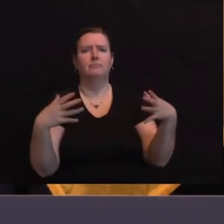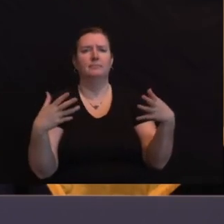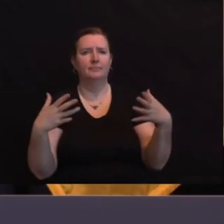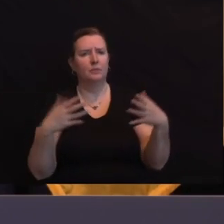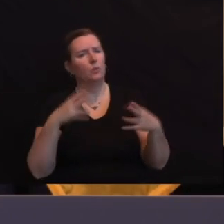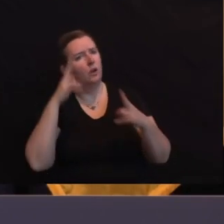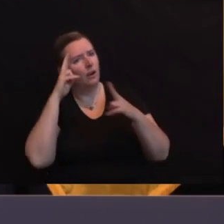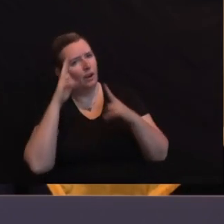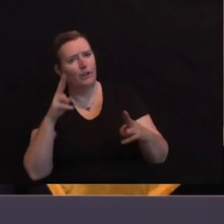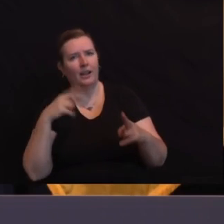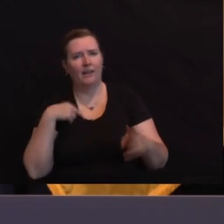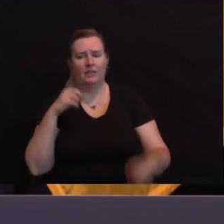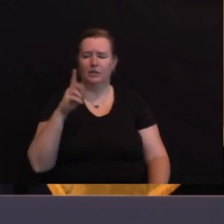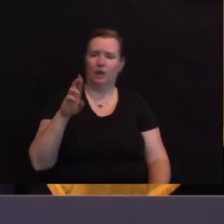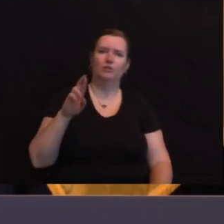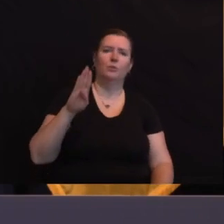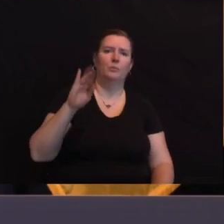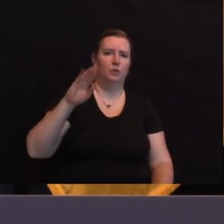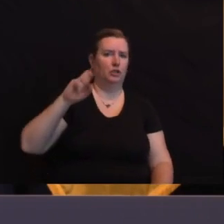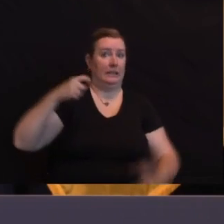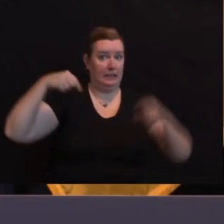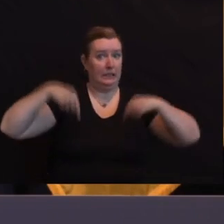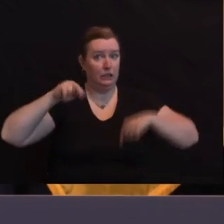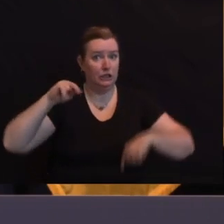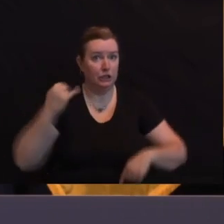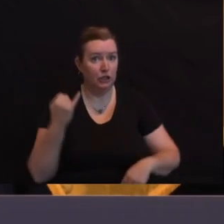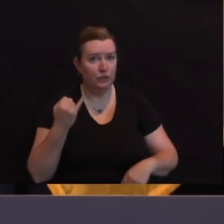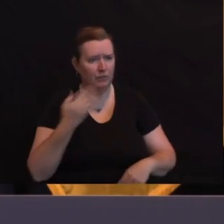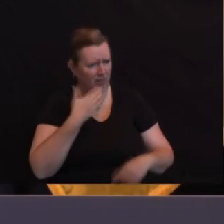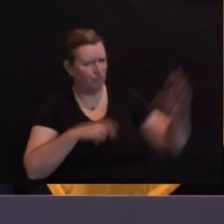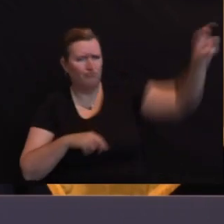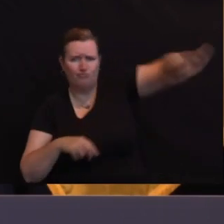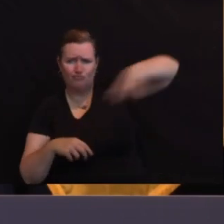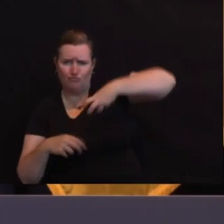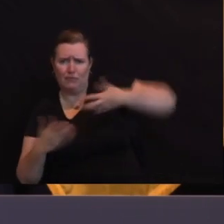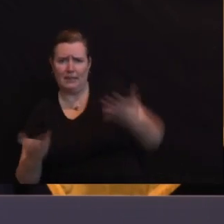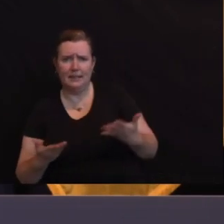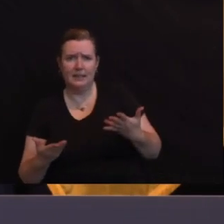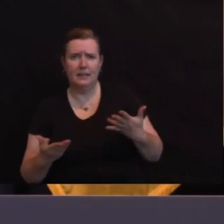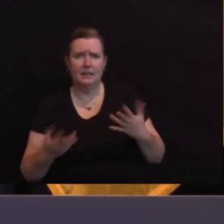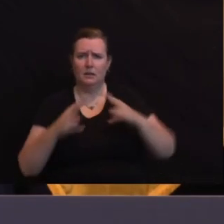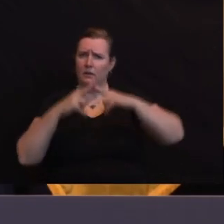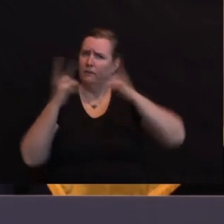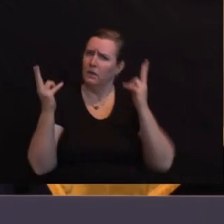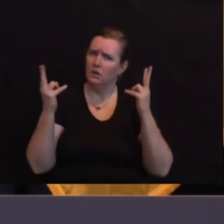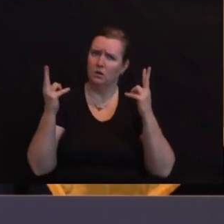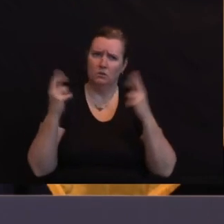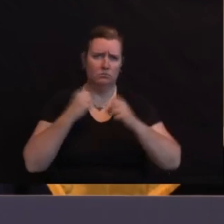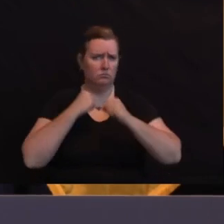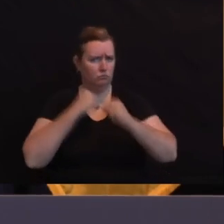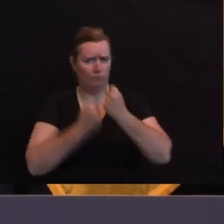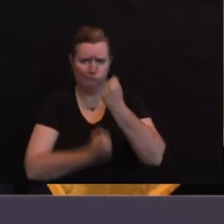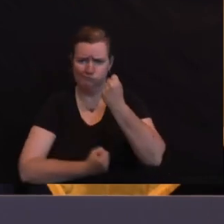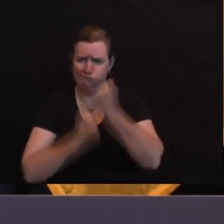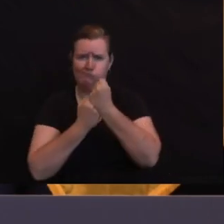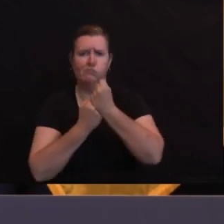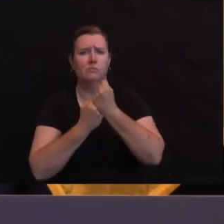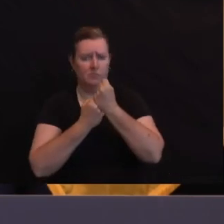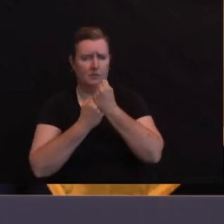in New Jersey, and I want to thank her again for making the trip. She has been a consistent ally and source for us through all